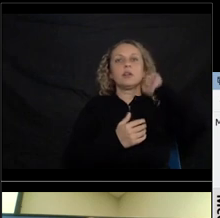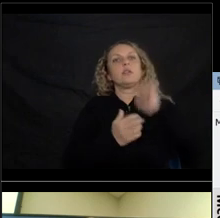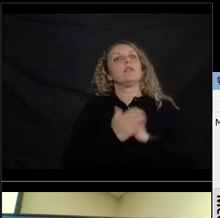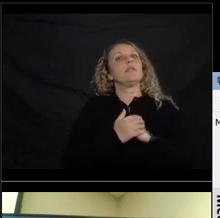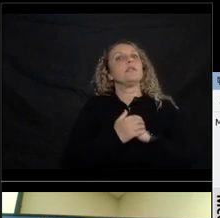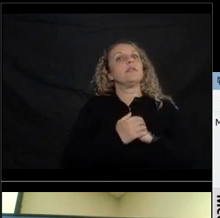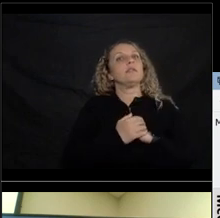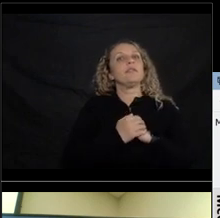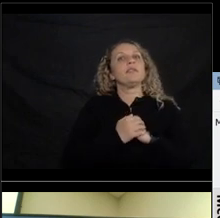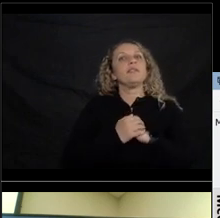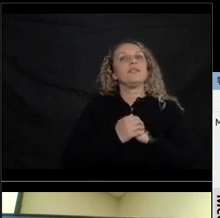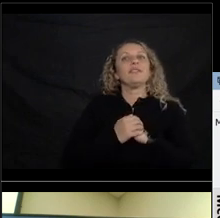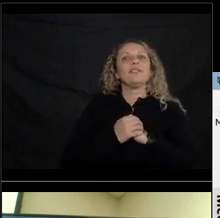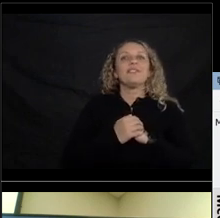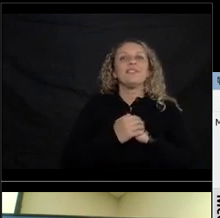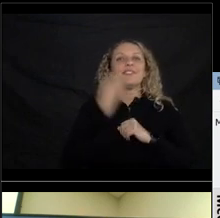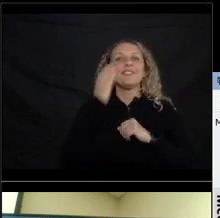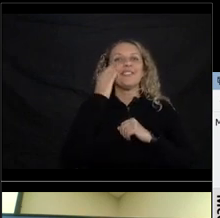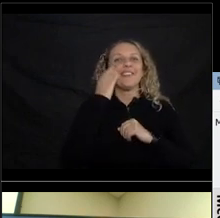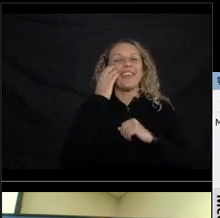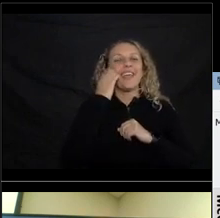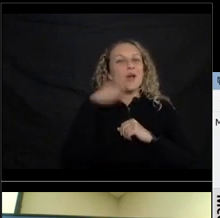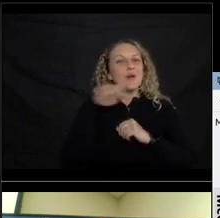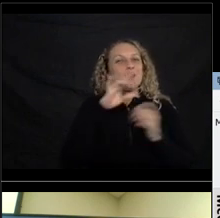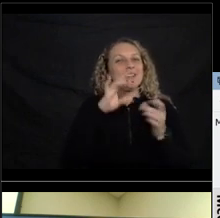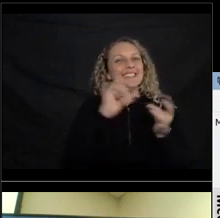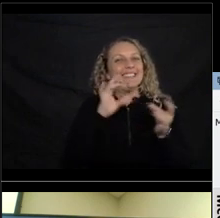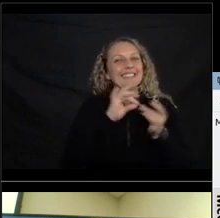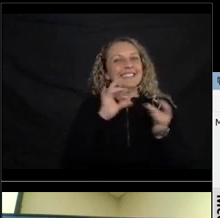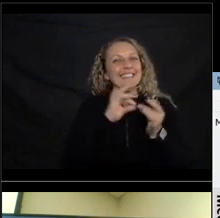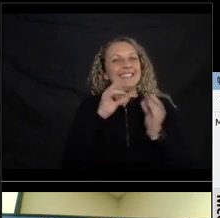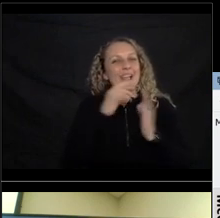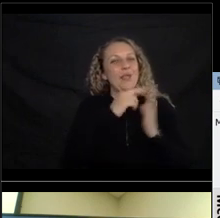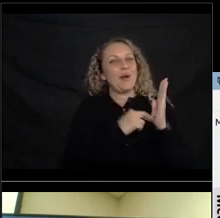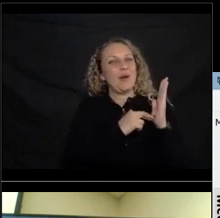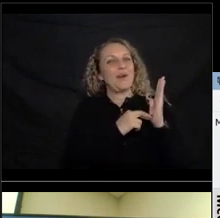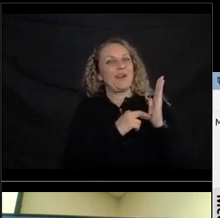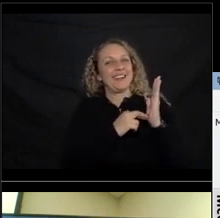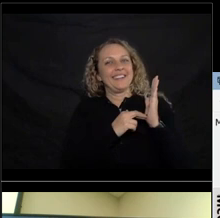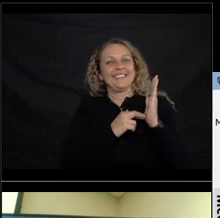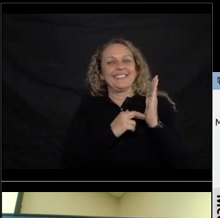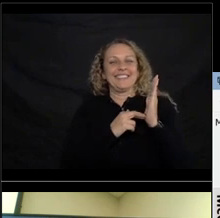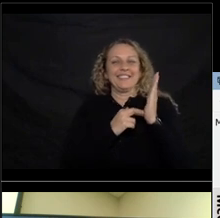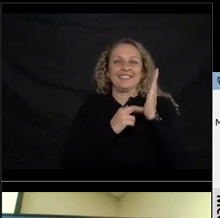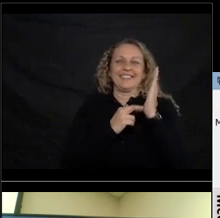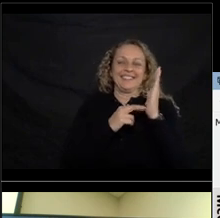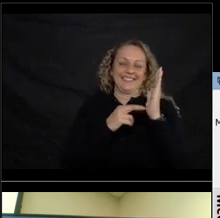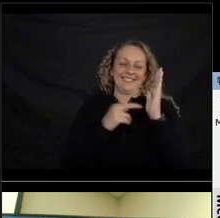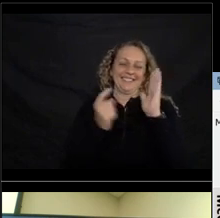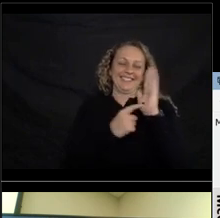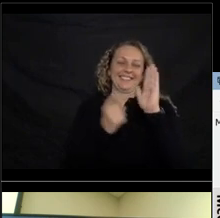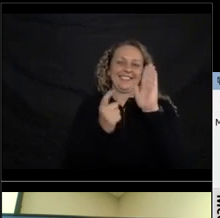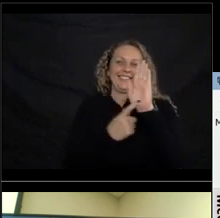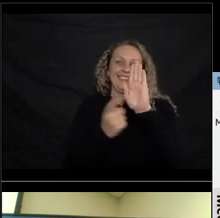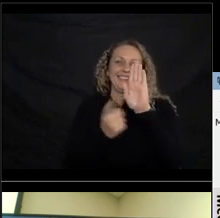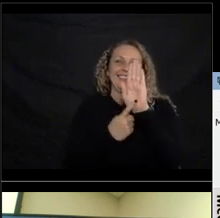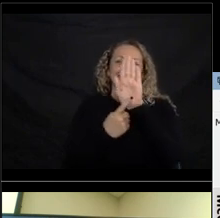I know, Christina, you said you had the ordinance regarding no styrofoam within